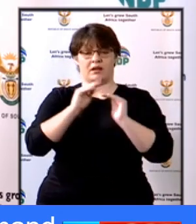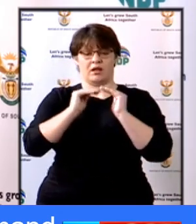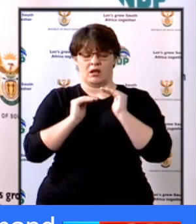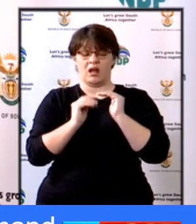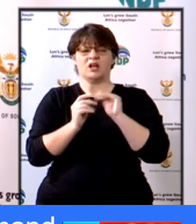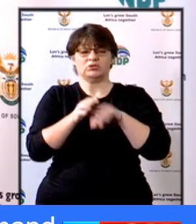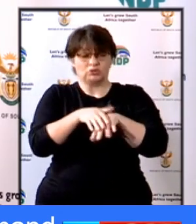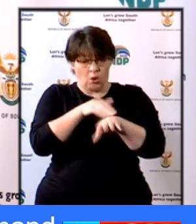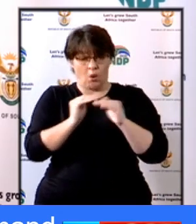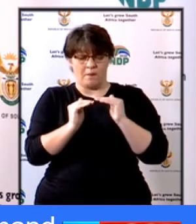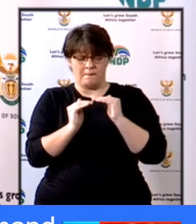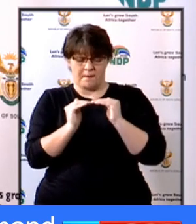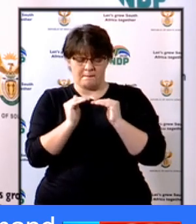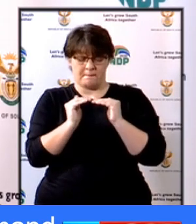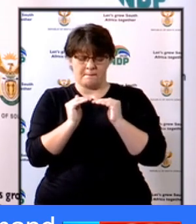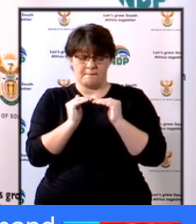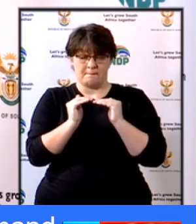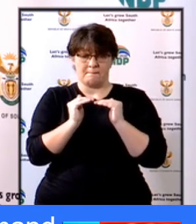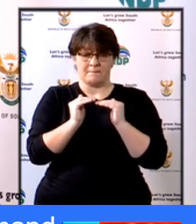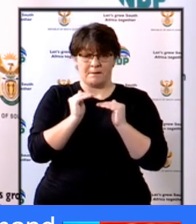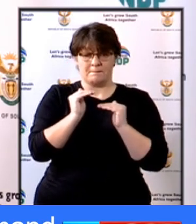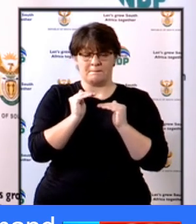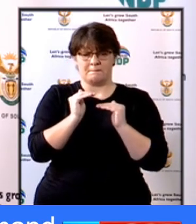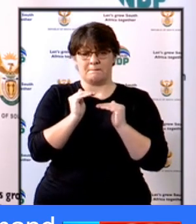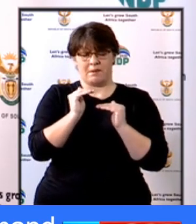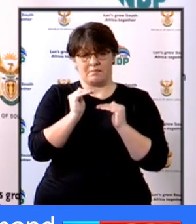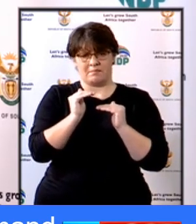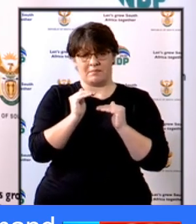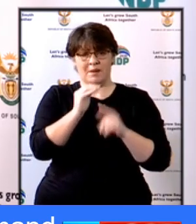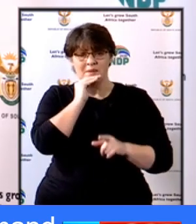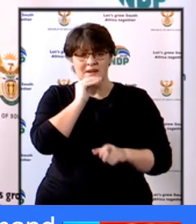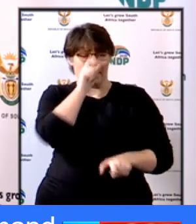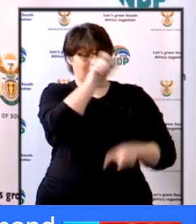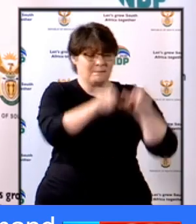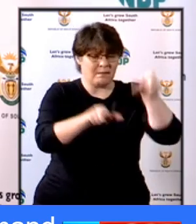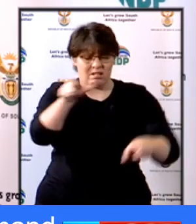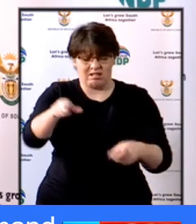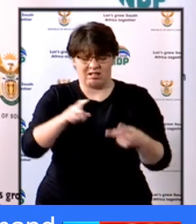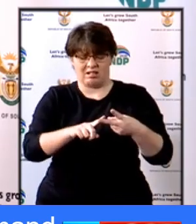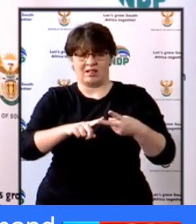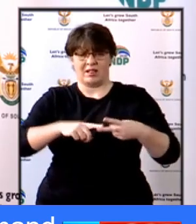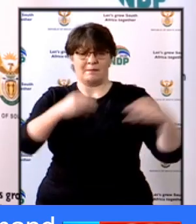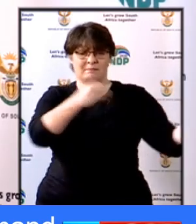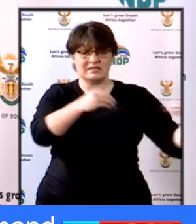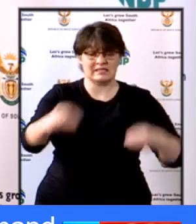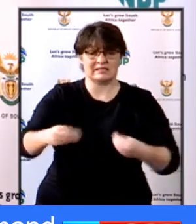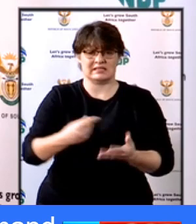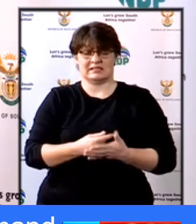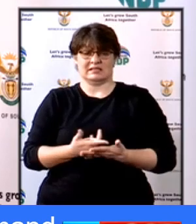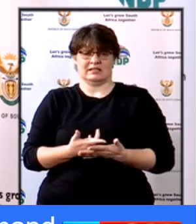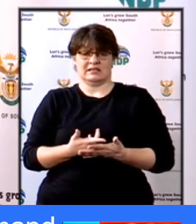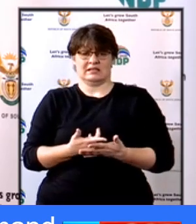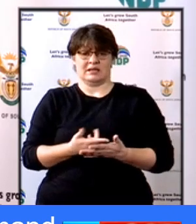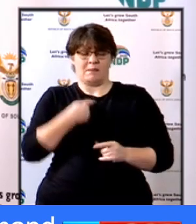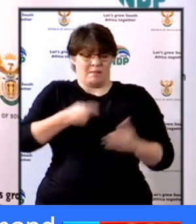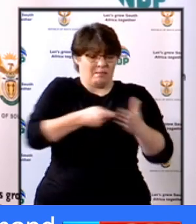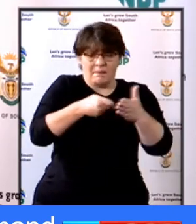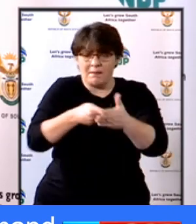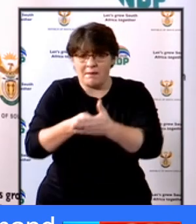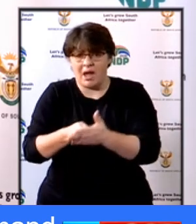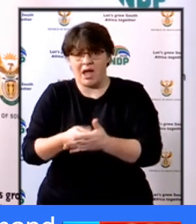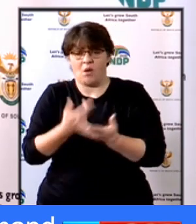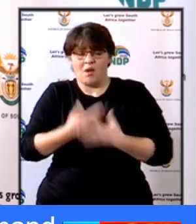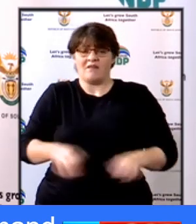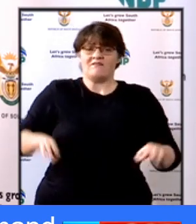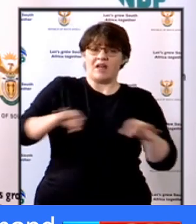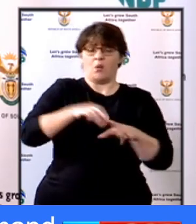great sacrifice to our people, to businesses, to workers, to consumers, to all of us who value the